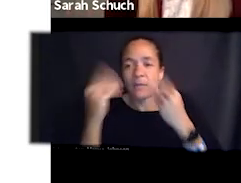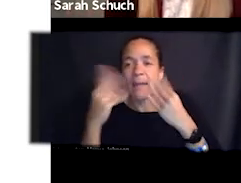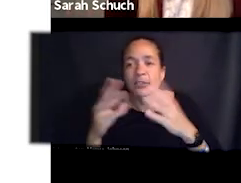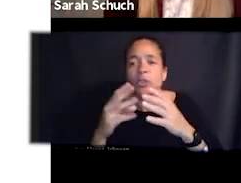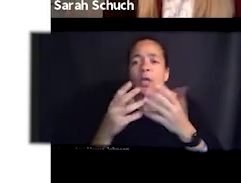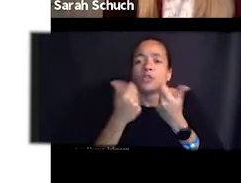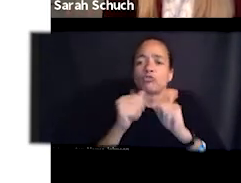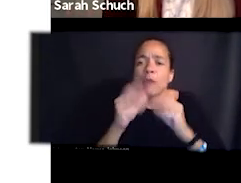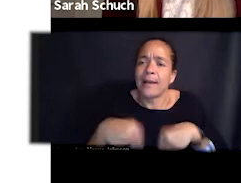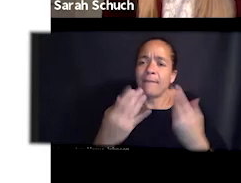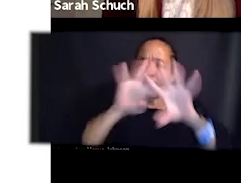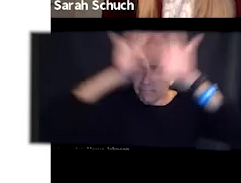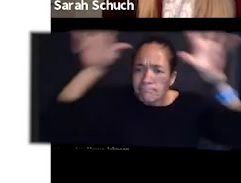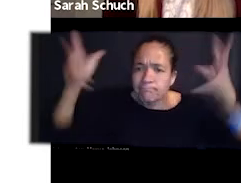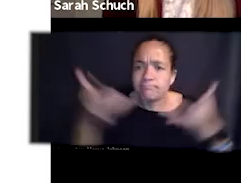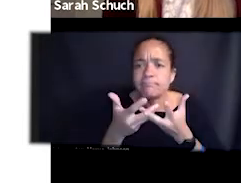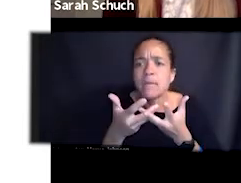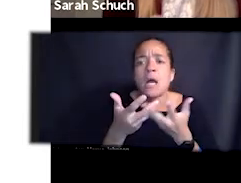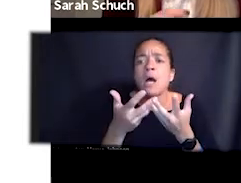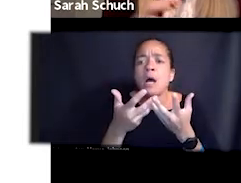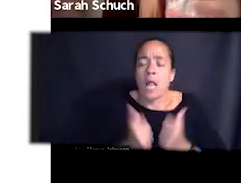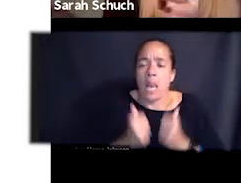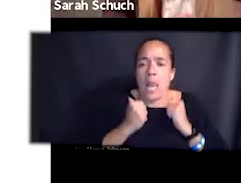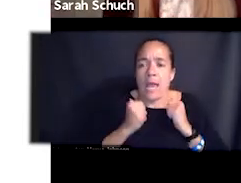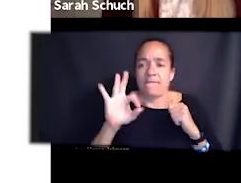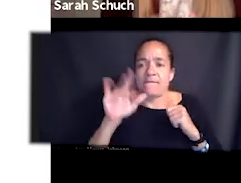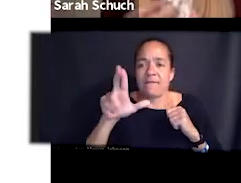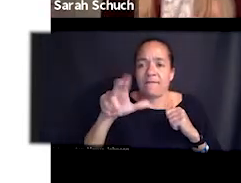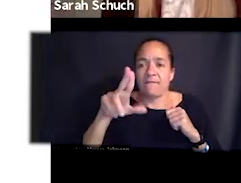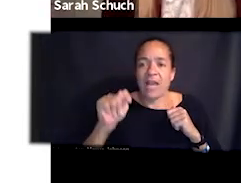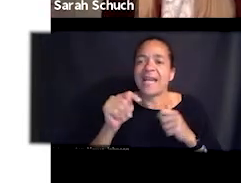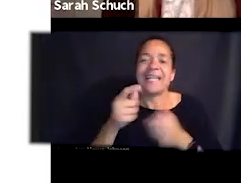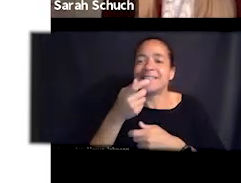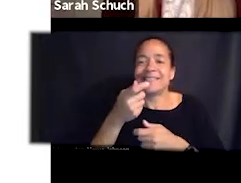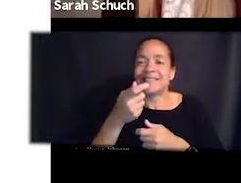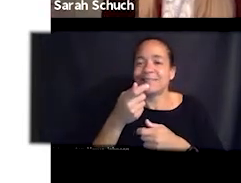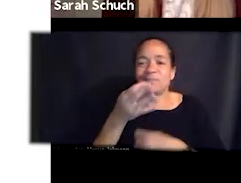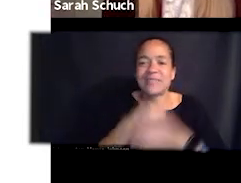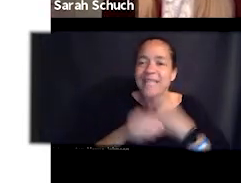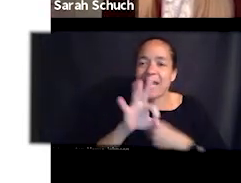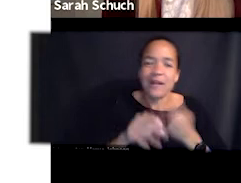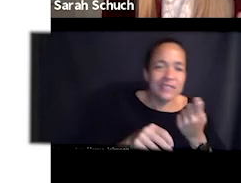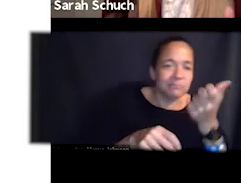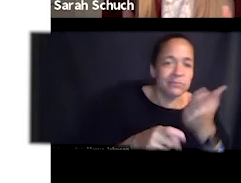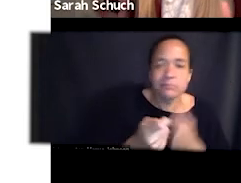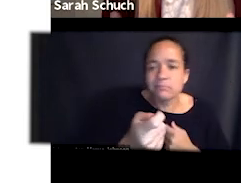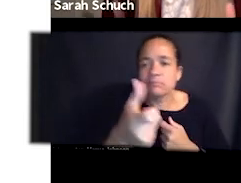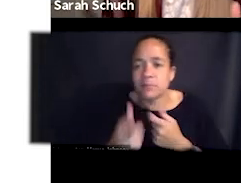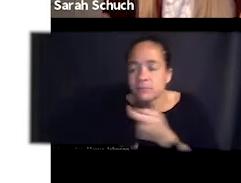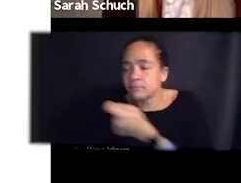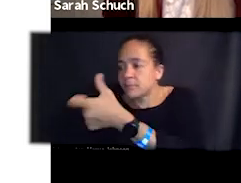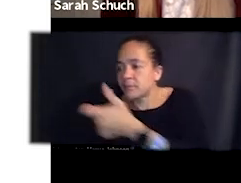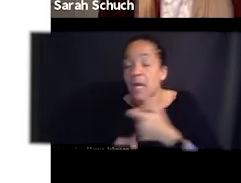picture of what life was like in Flint, Michigan versus, you know, bits and pieces. And even when we were looking for that information, we realized there was no